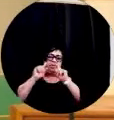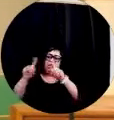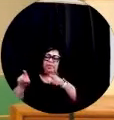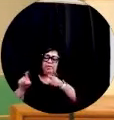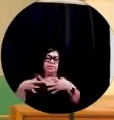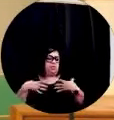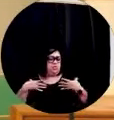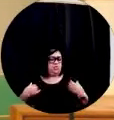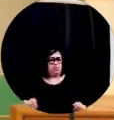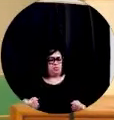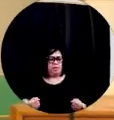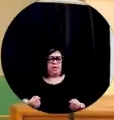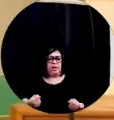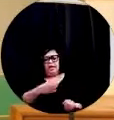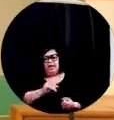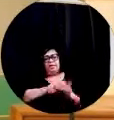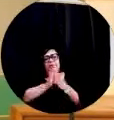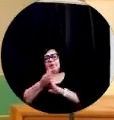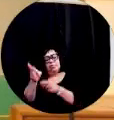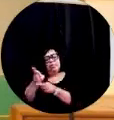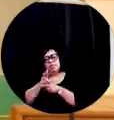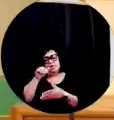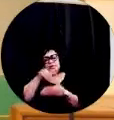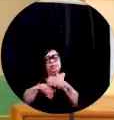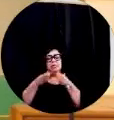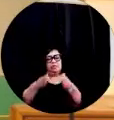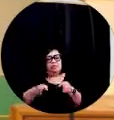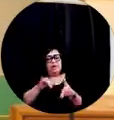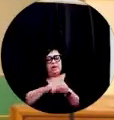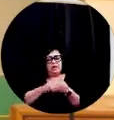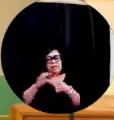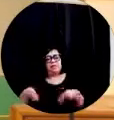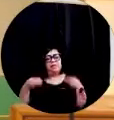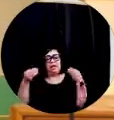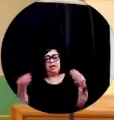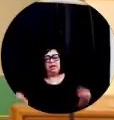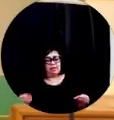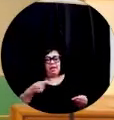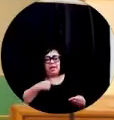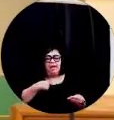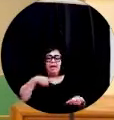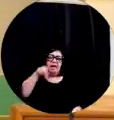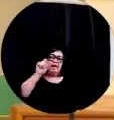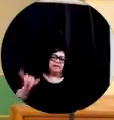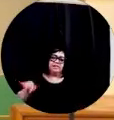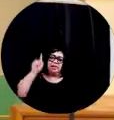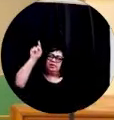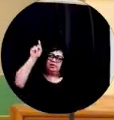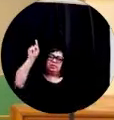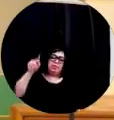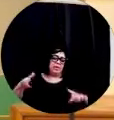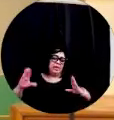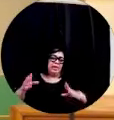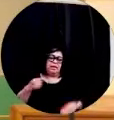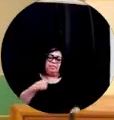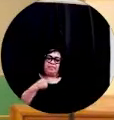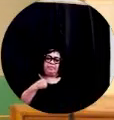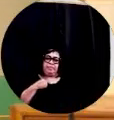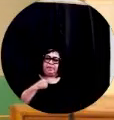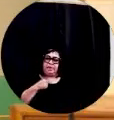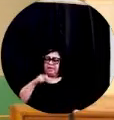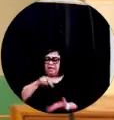that it will be received in the way that it is given. Lord, I ask that you would allow Debra to step to the side and you stand